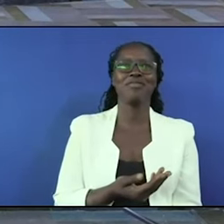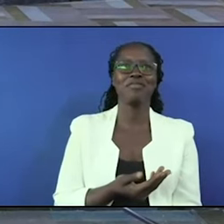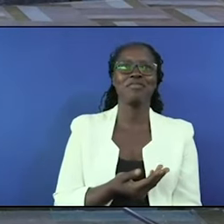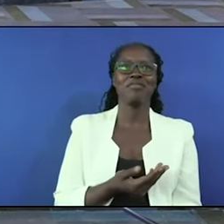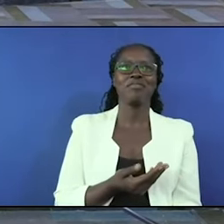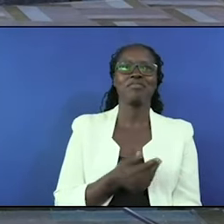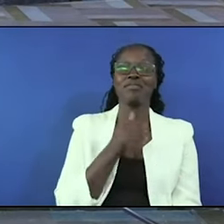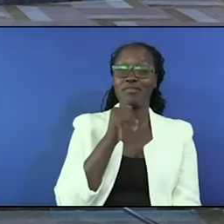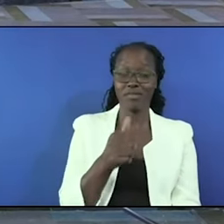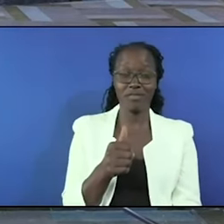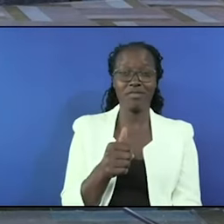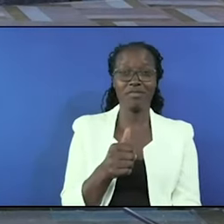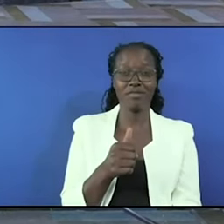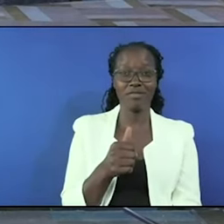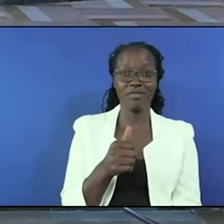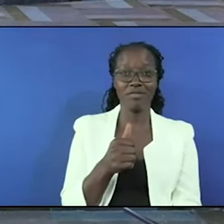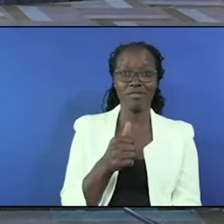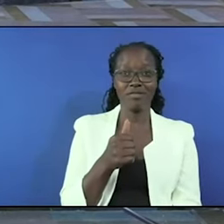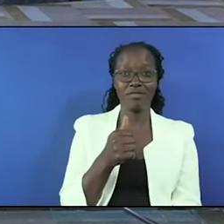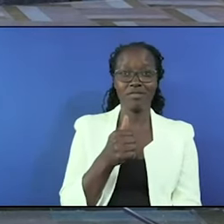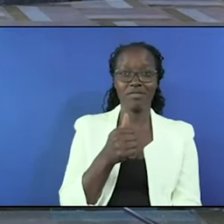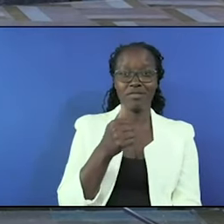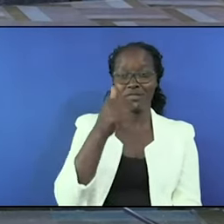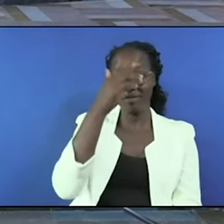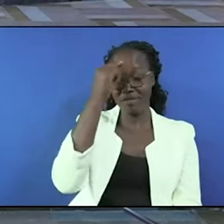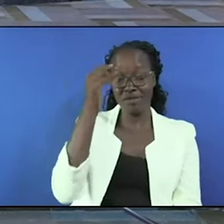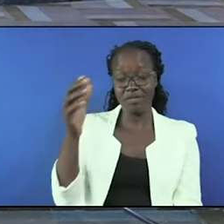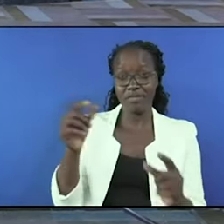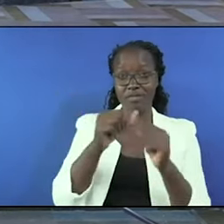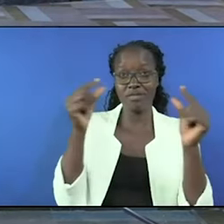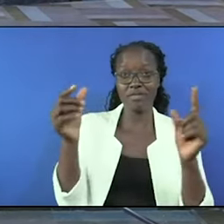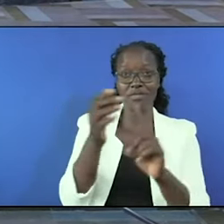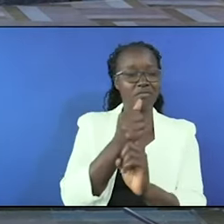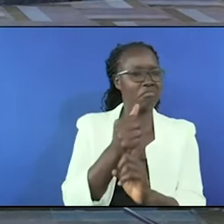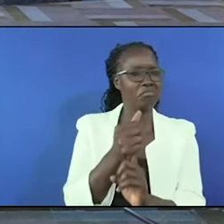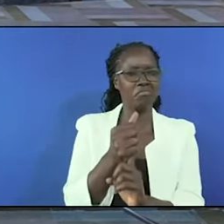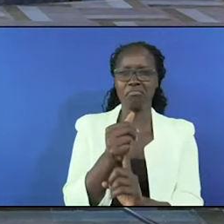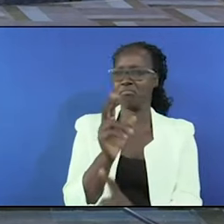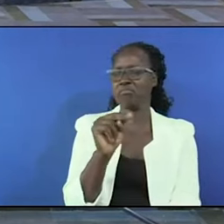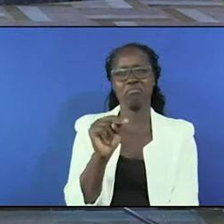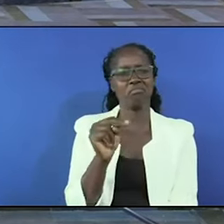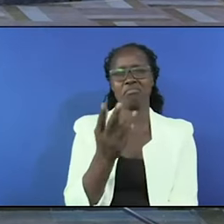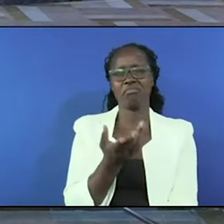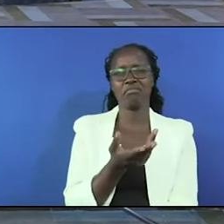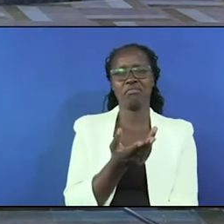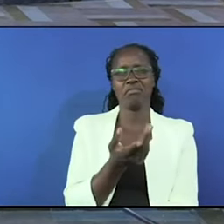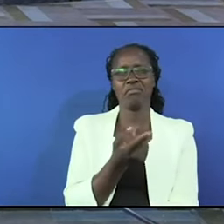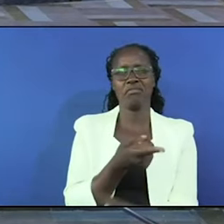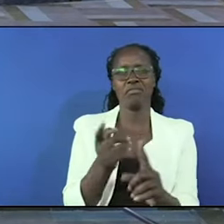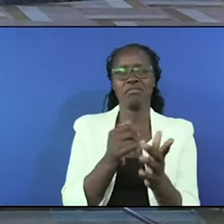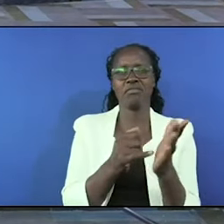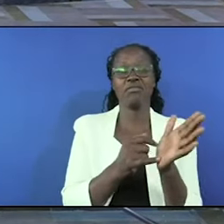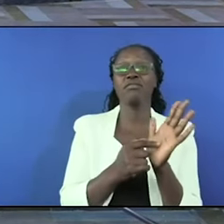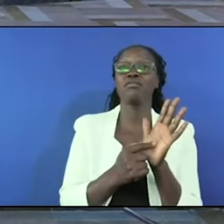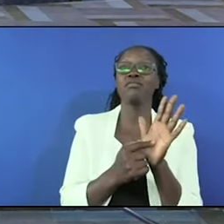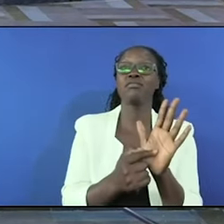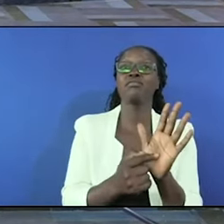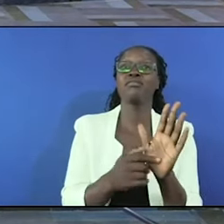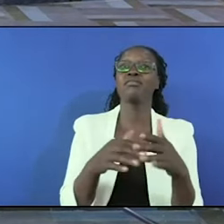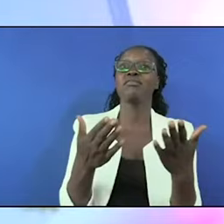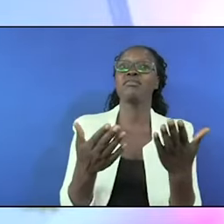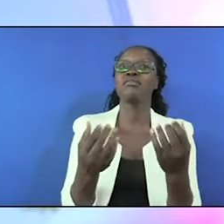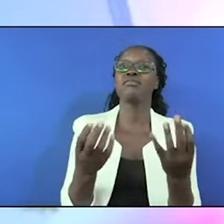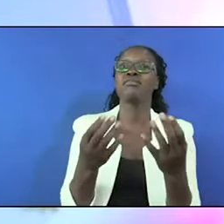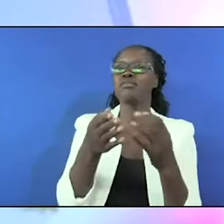Not because it is a great achievement per se, but just to show